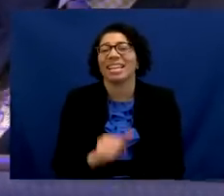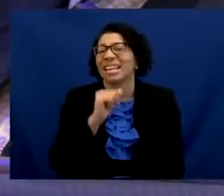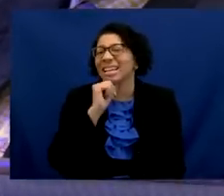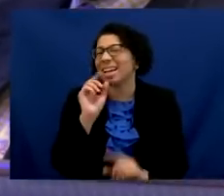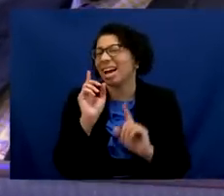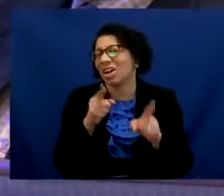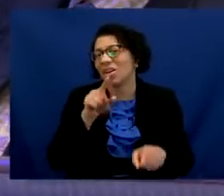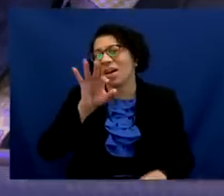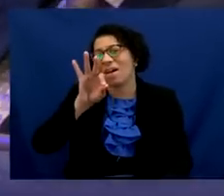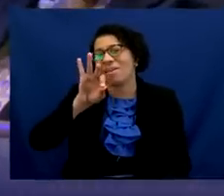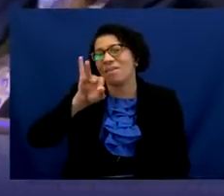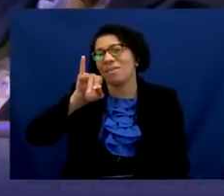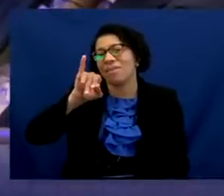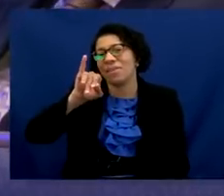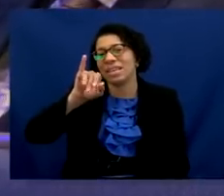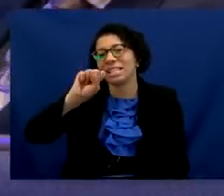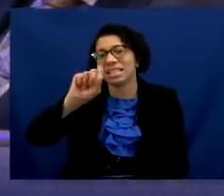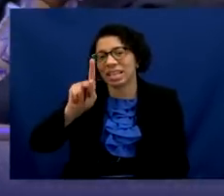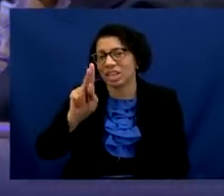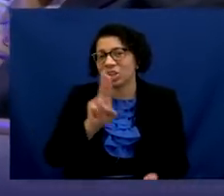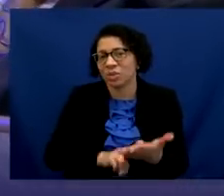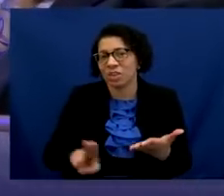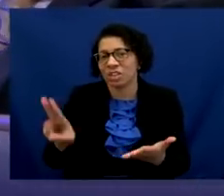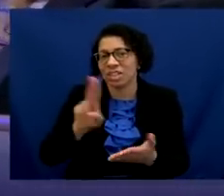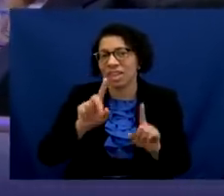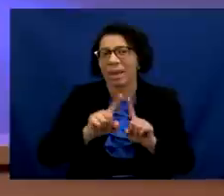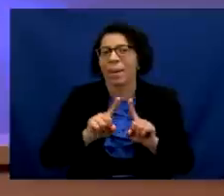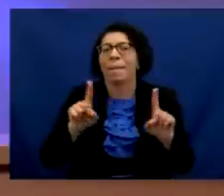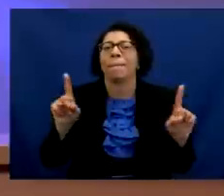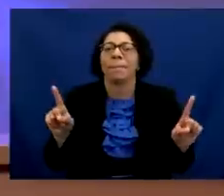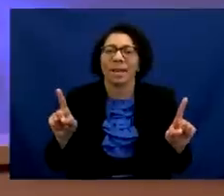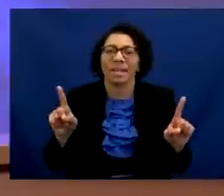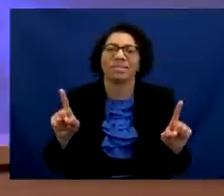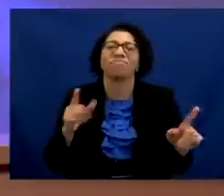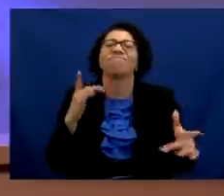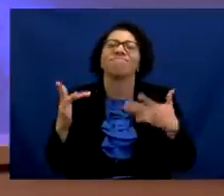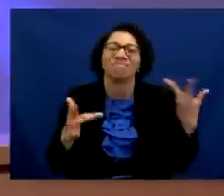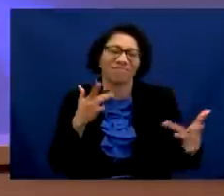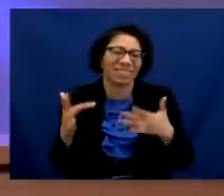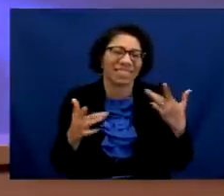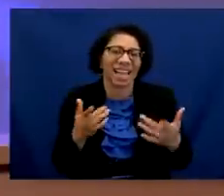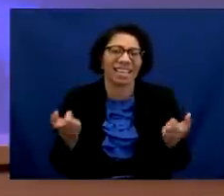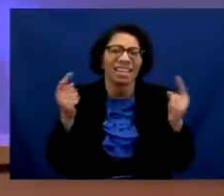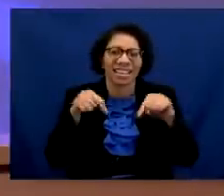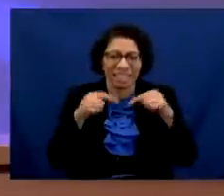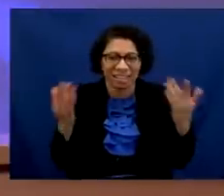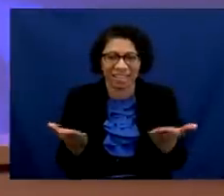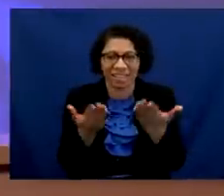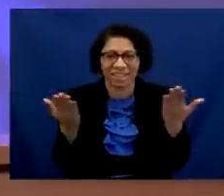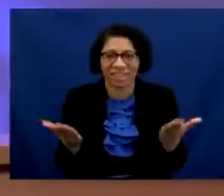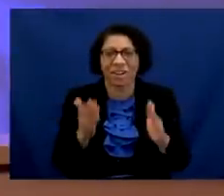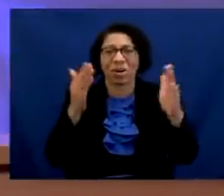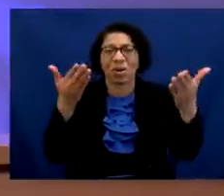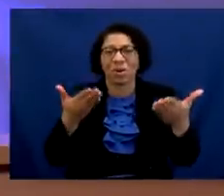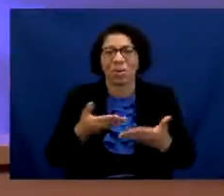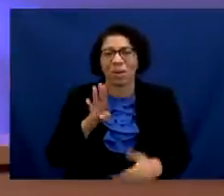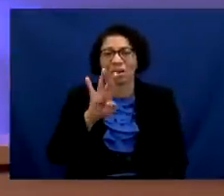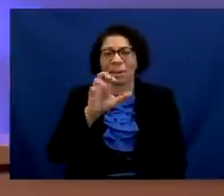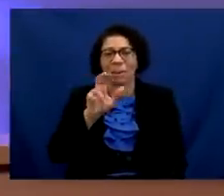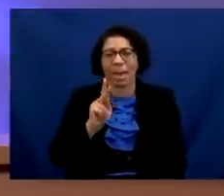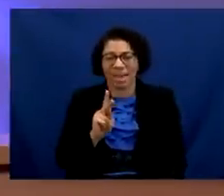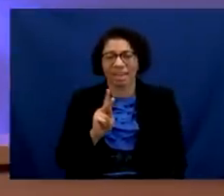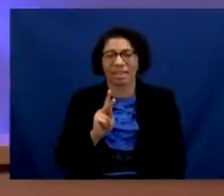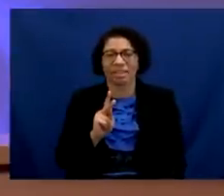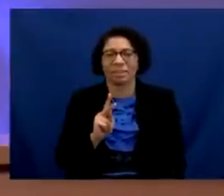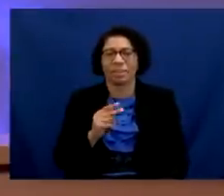he's still my friend. That's my brother beloved, and I thank God for him, and I welcome him back to Wheeler Avenue today. It's